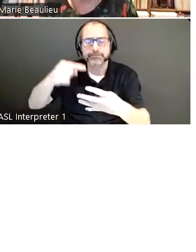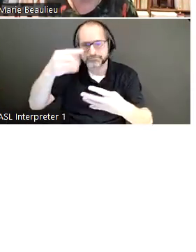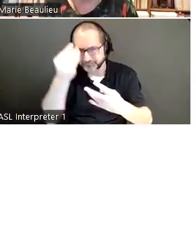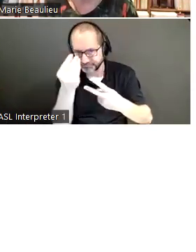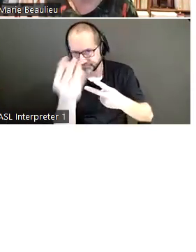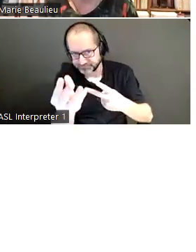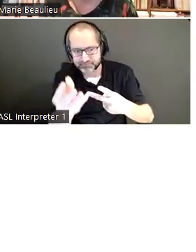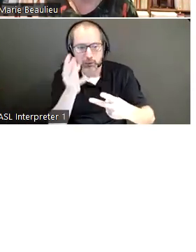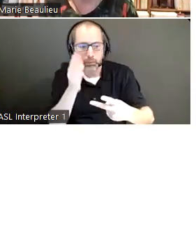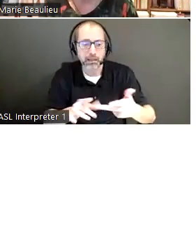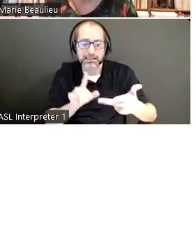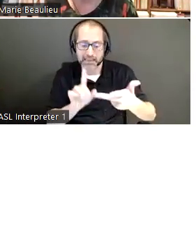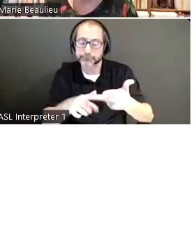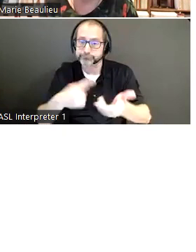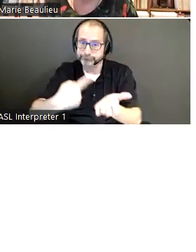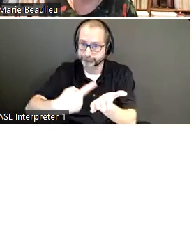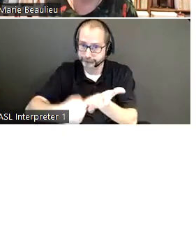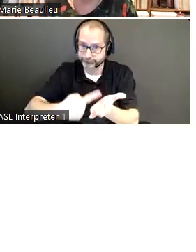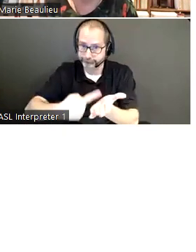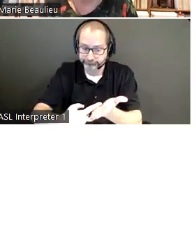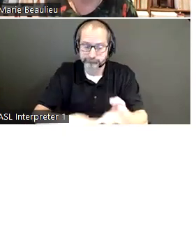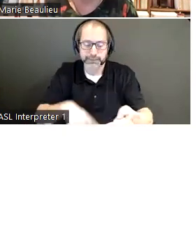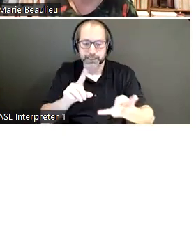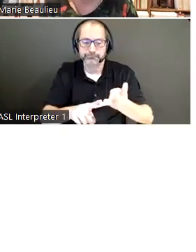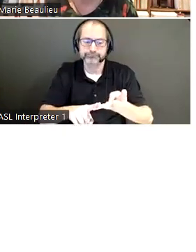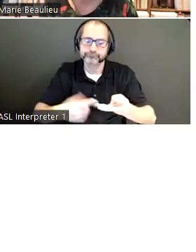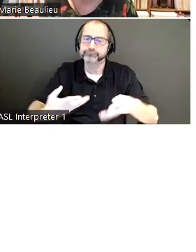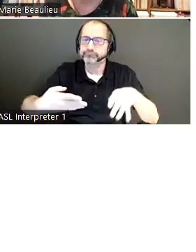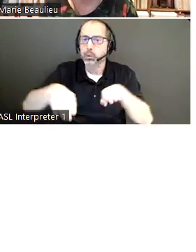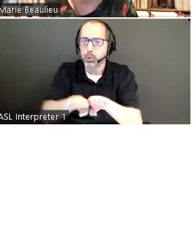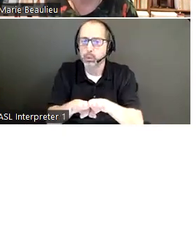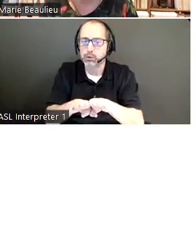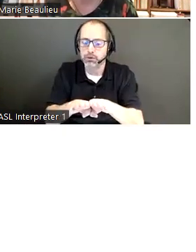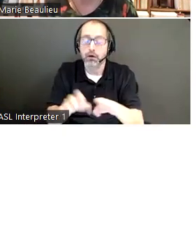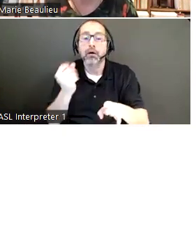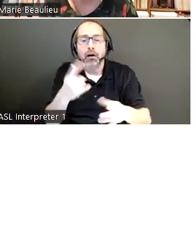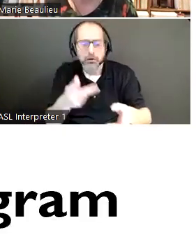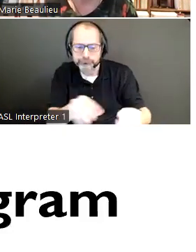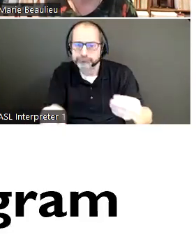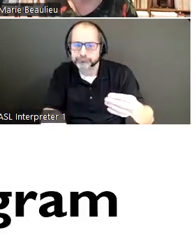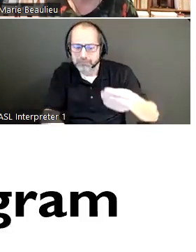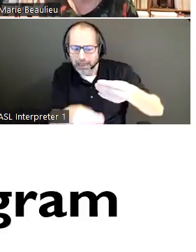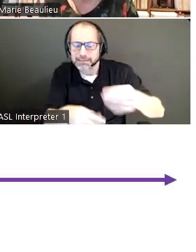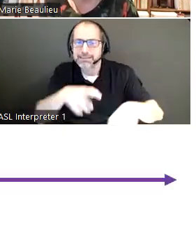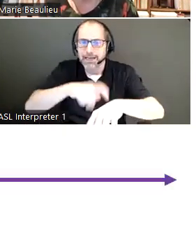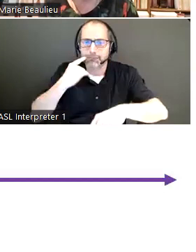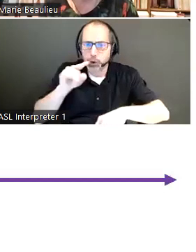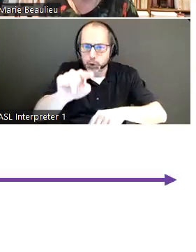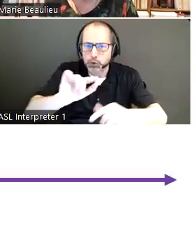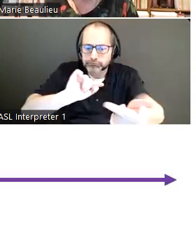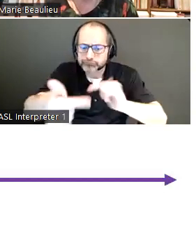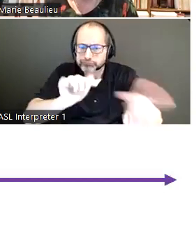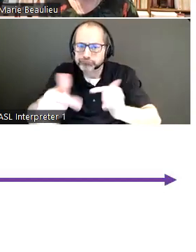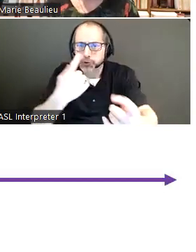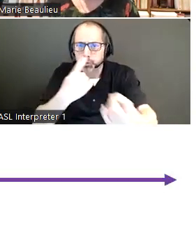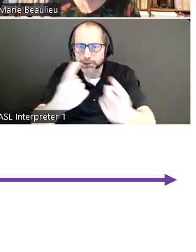short conclusion and certainly keep time for a discussion with you because that's the most important. So here